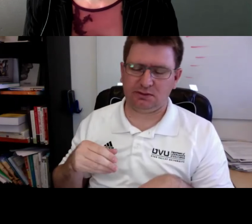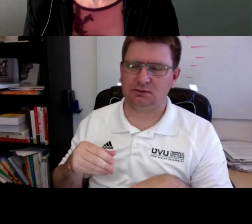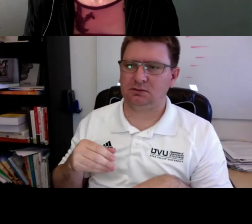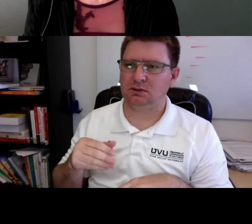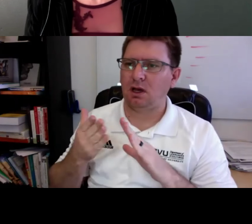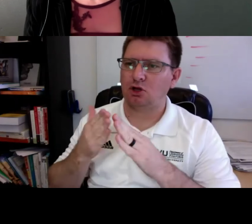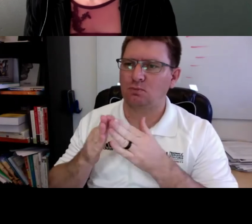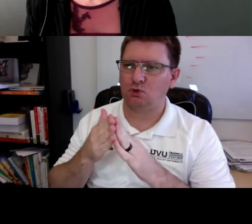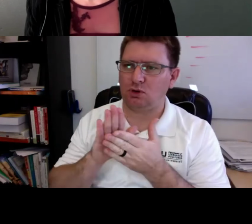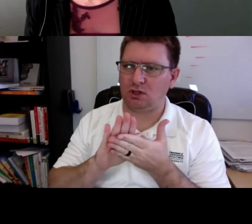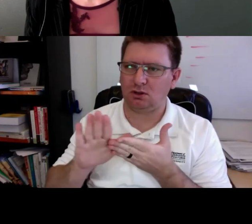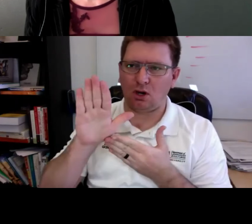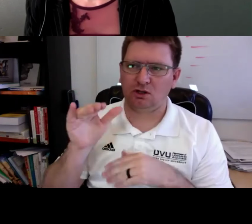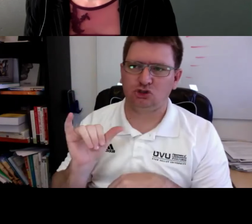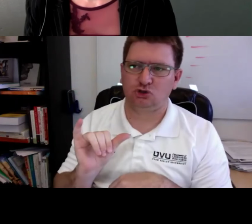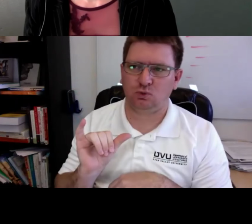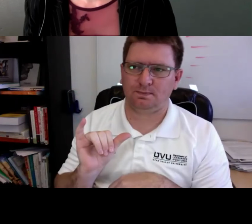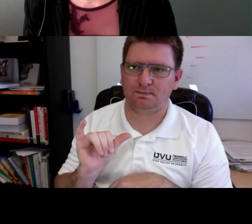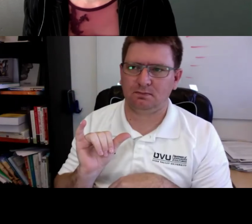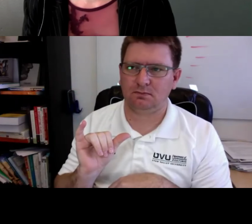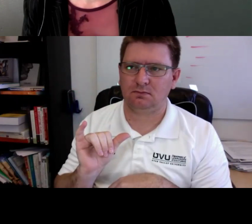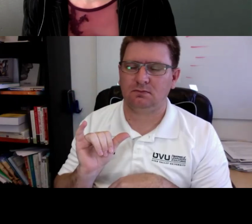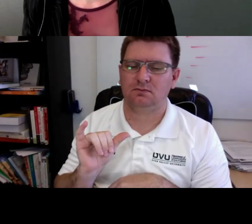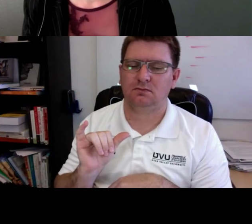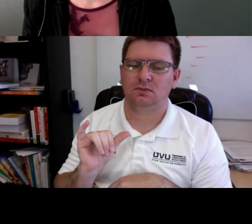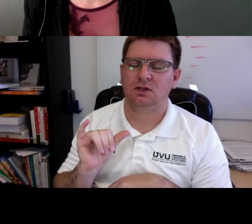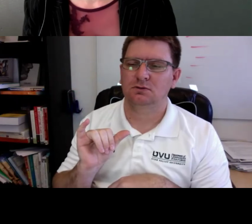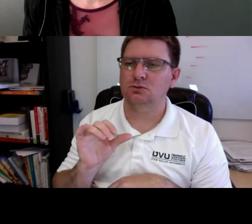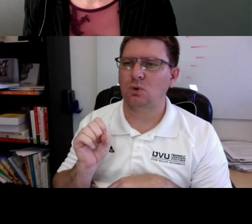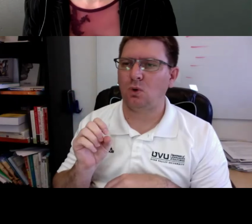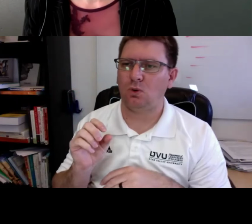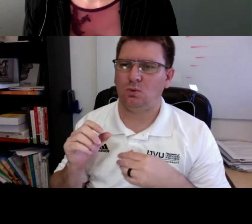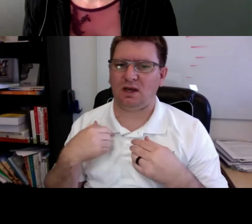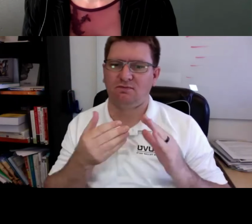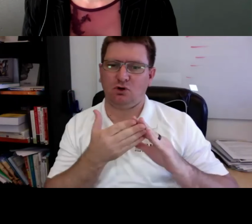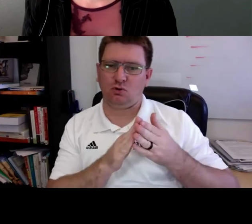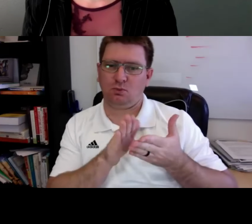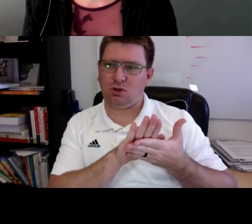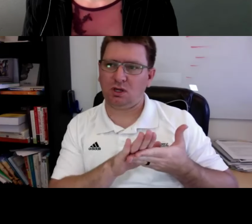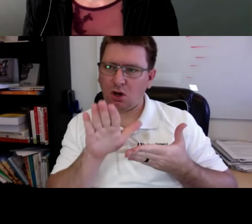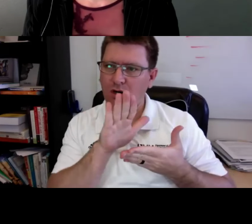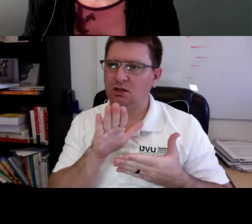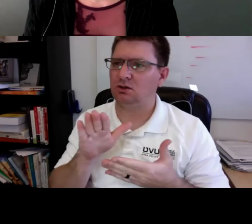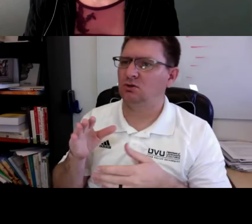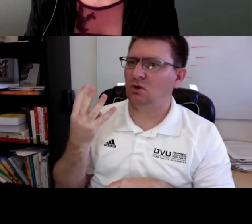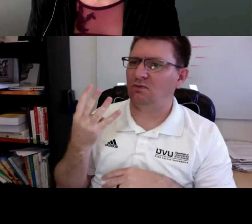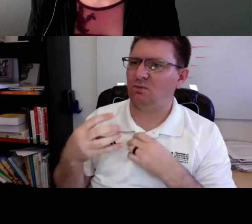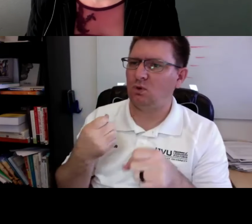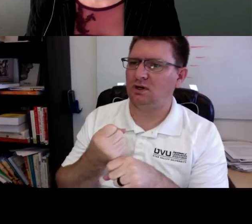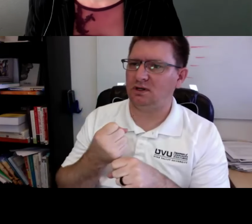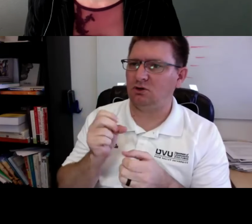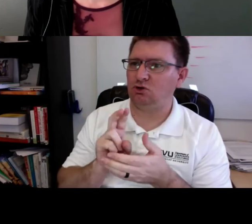We've got on campus community college as well. So we've got the